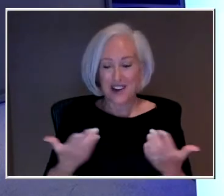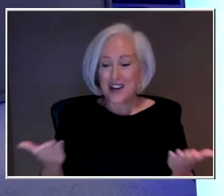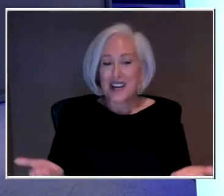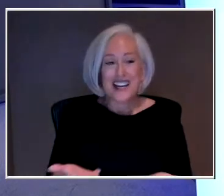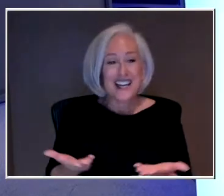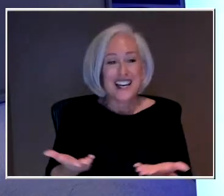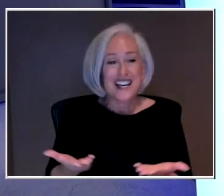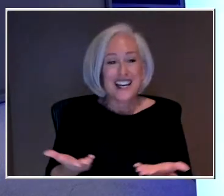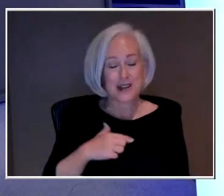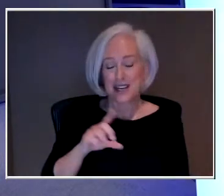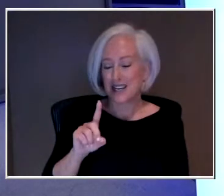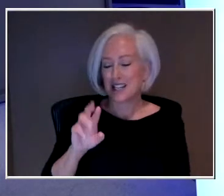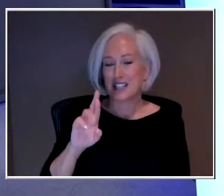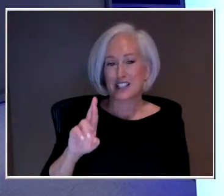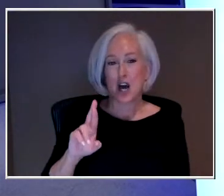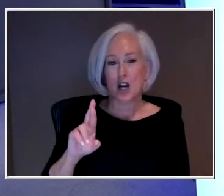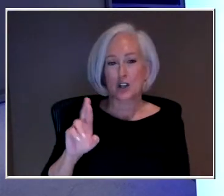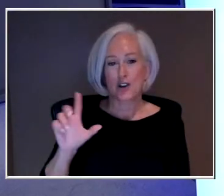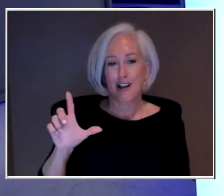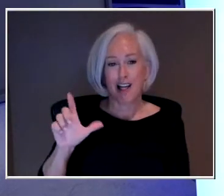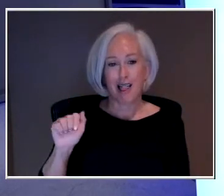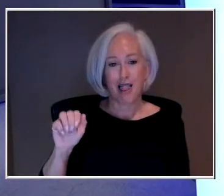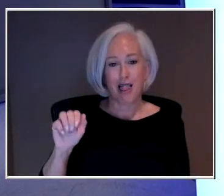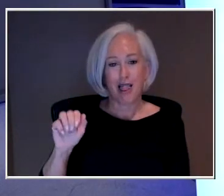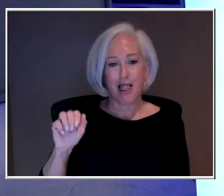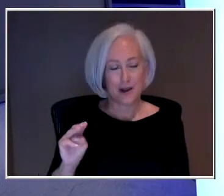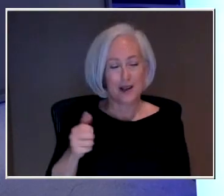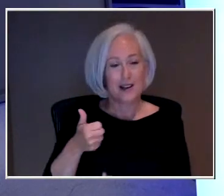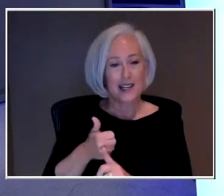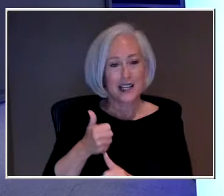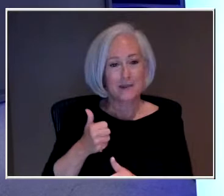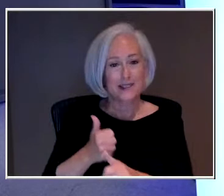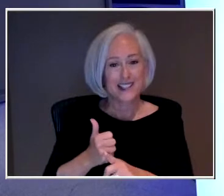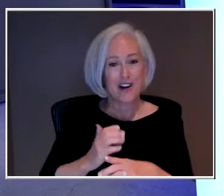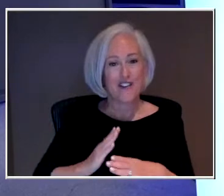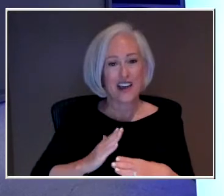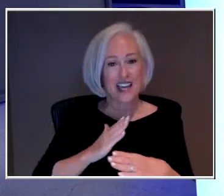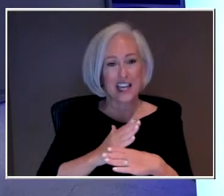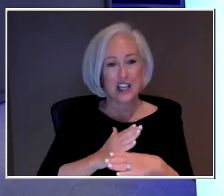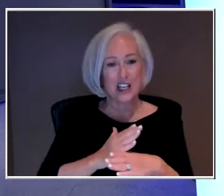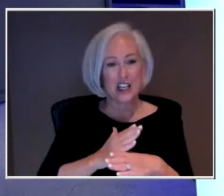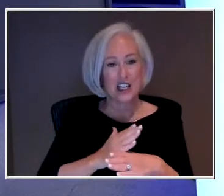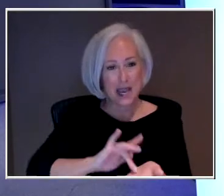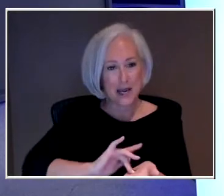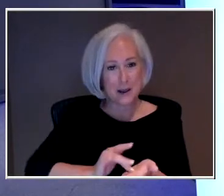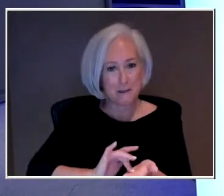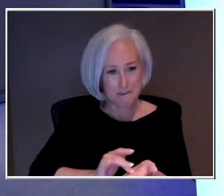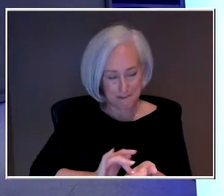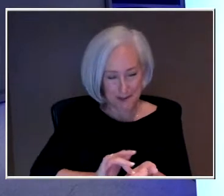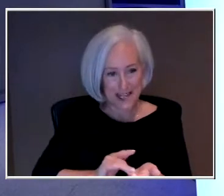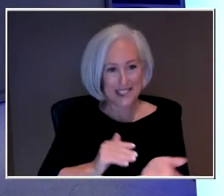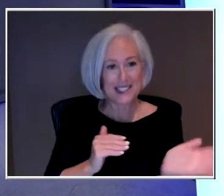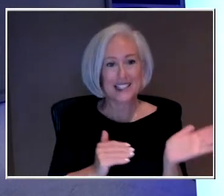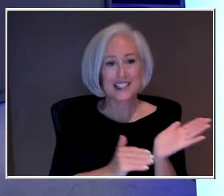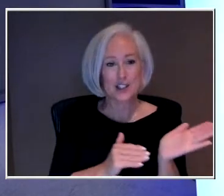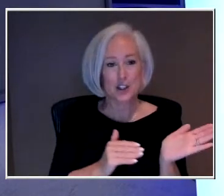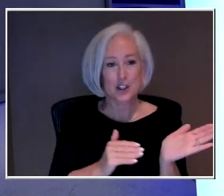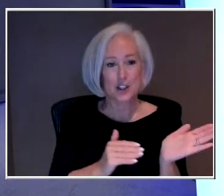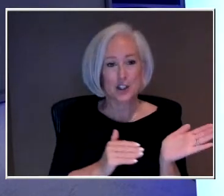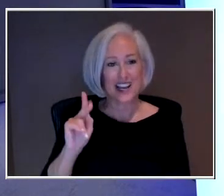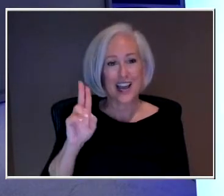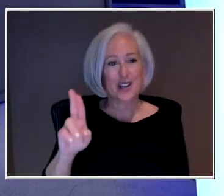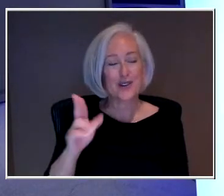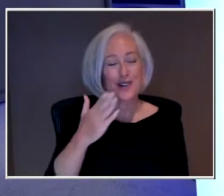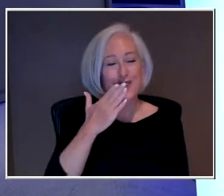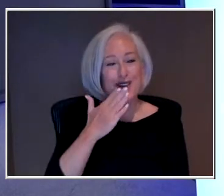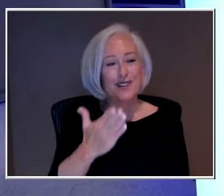Christopher Lamb. Dr. Lamb is an interventional pain management doctor here at the University of Kansas Health System. Thank you for making time to